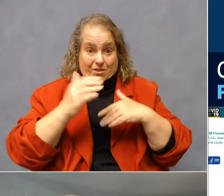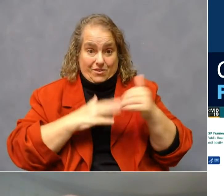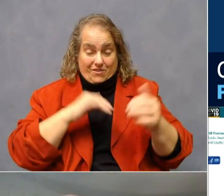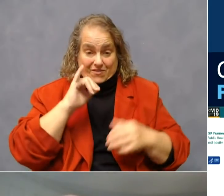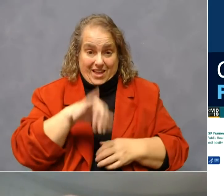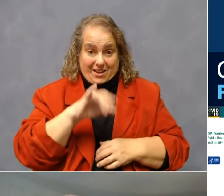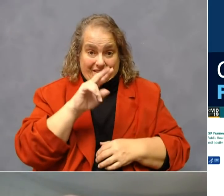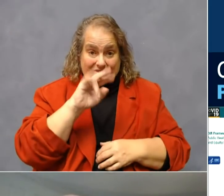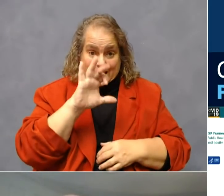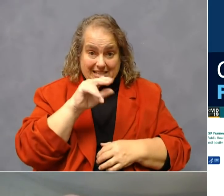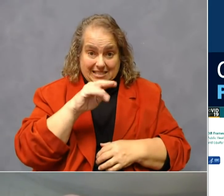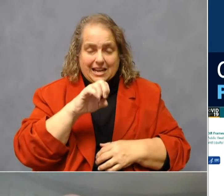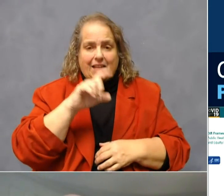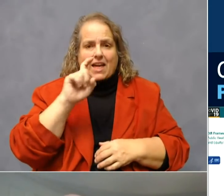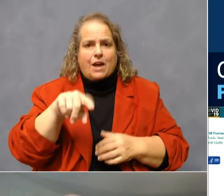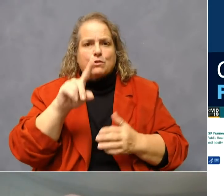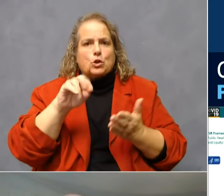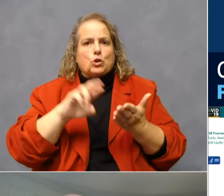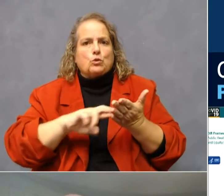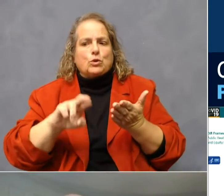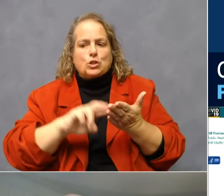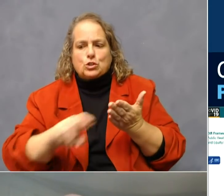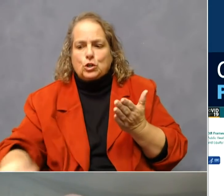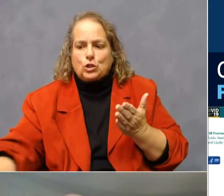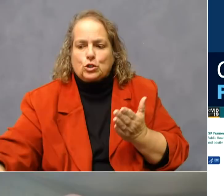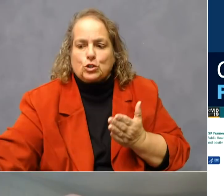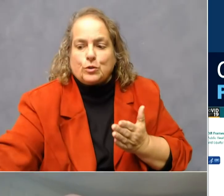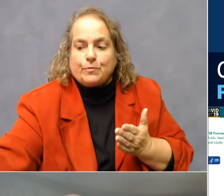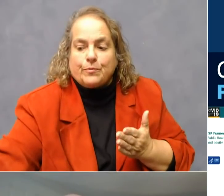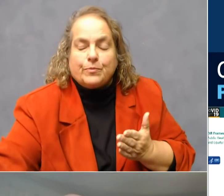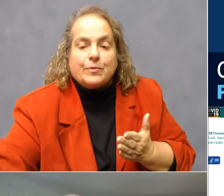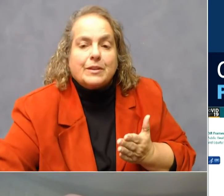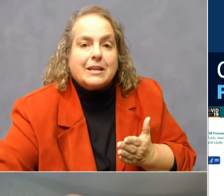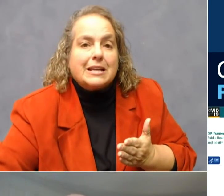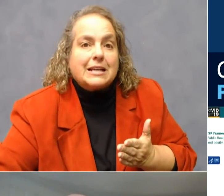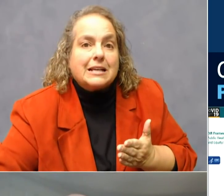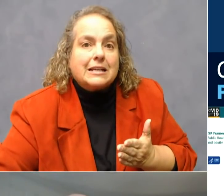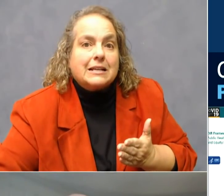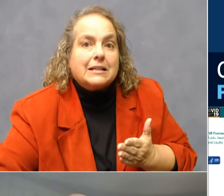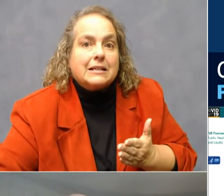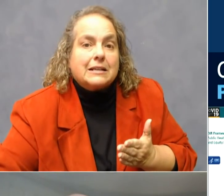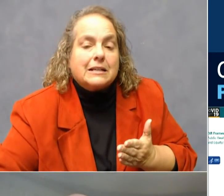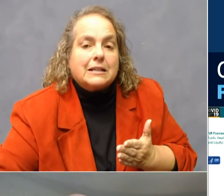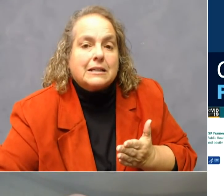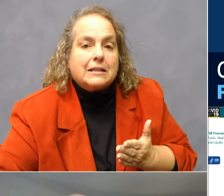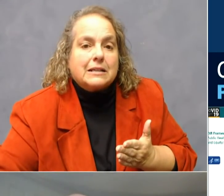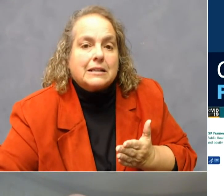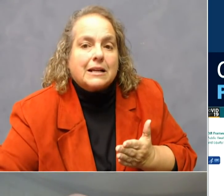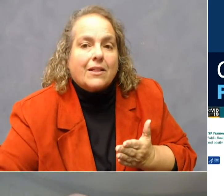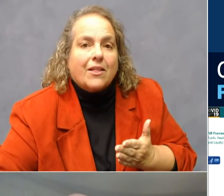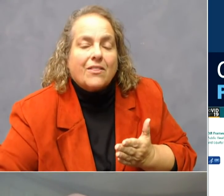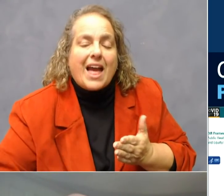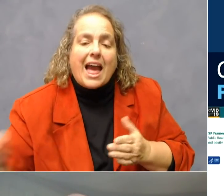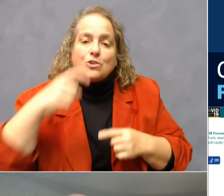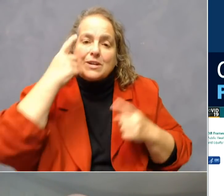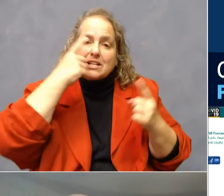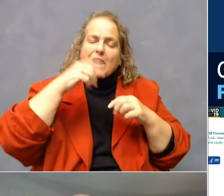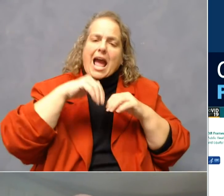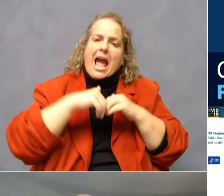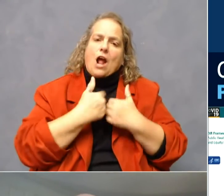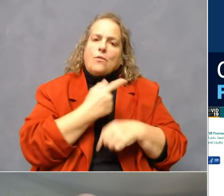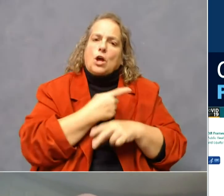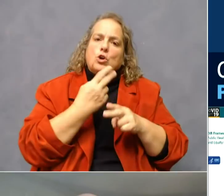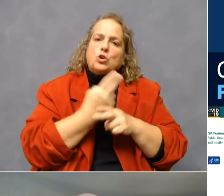safe. Concurrent with that, we've had to consider how will we use these vaccines when very